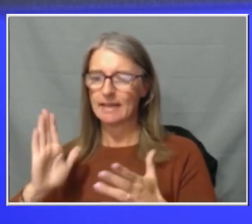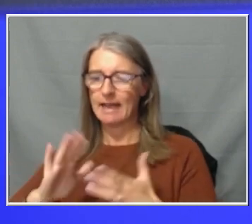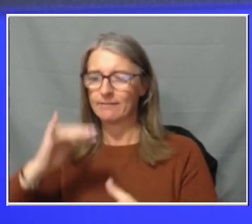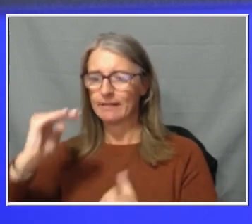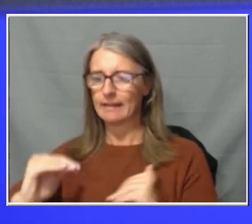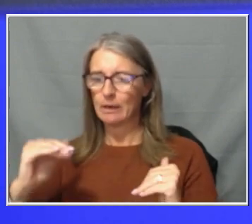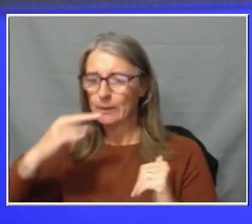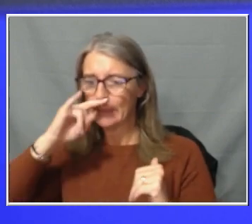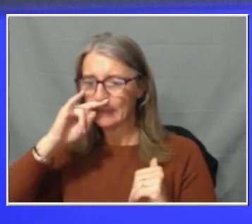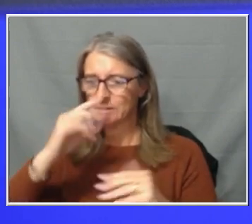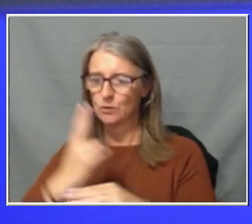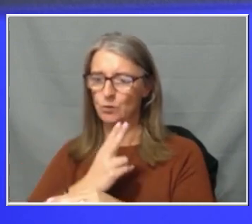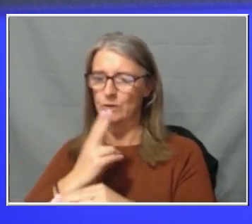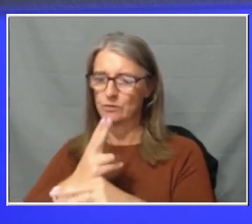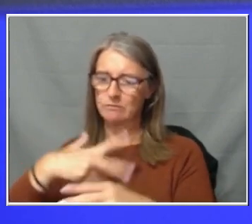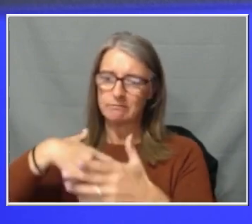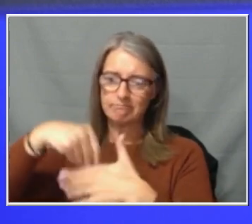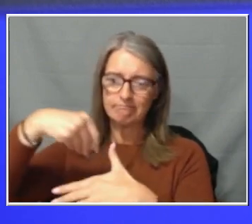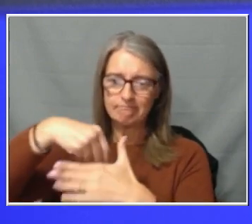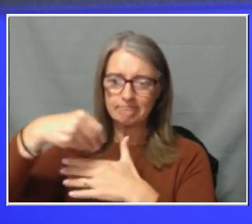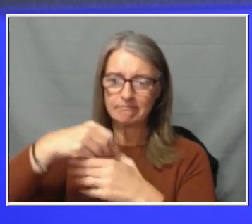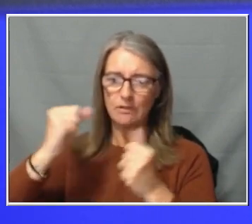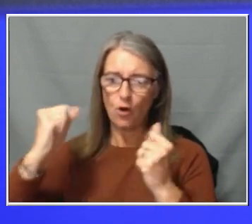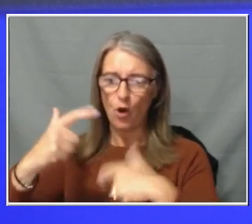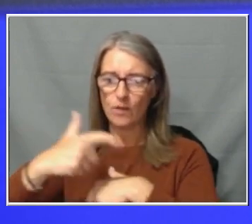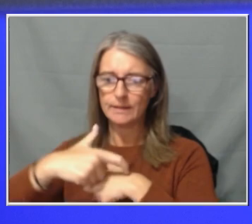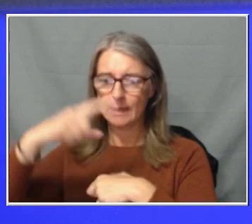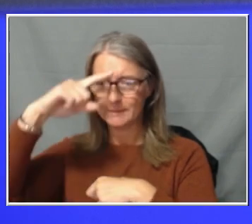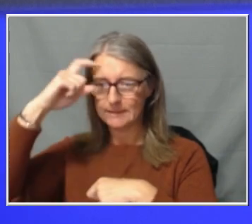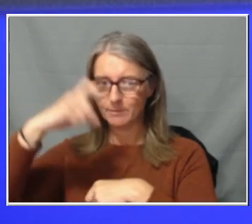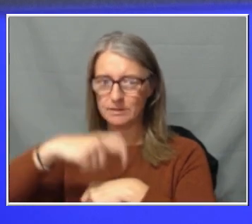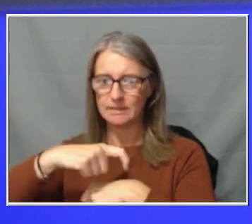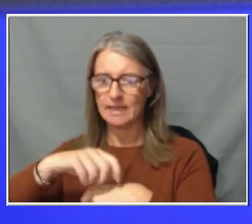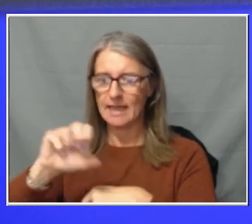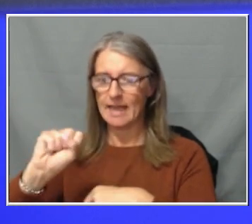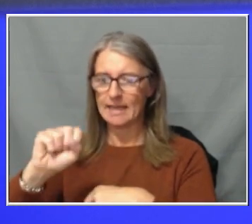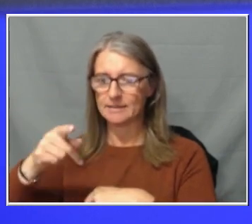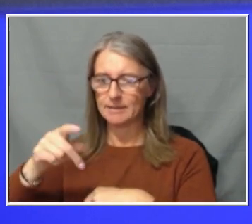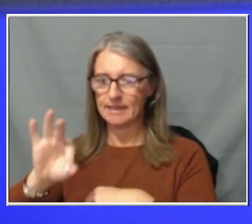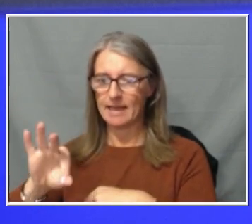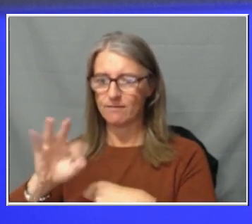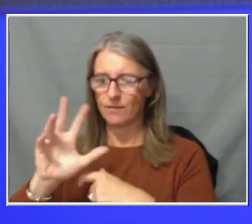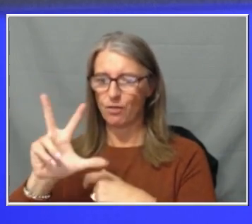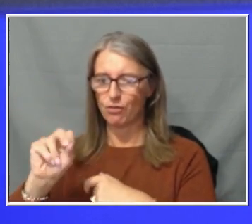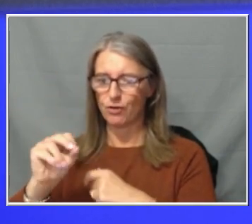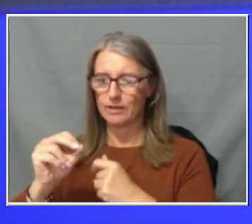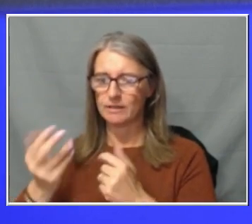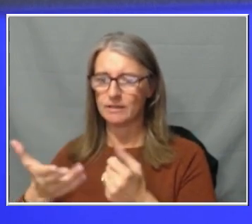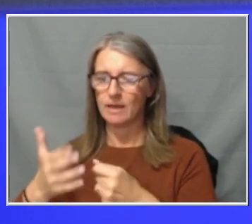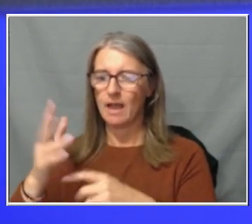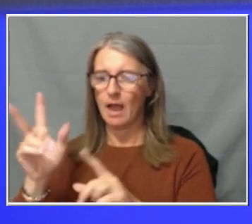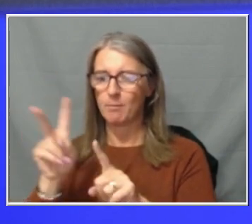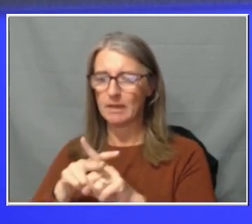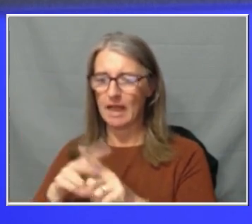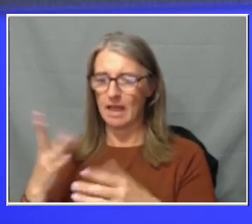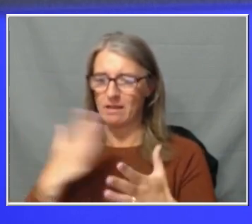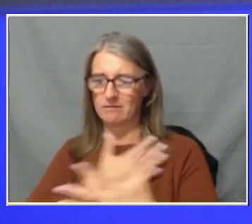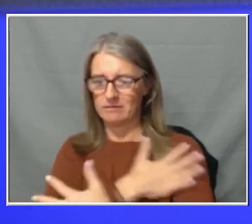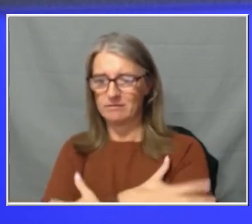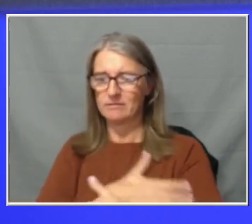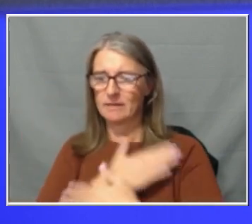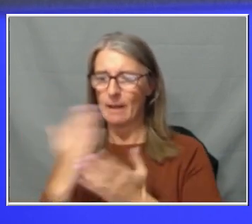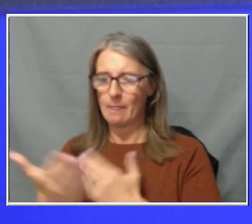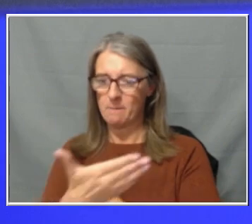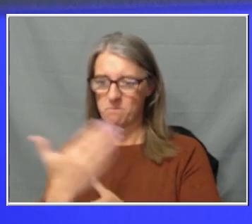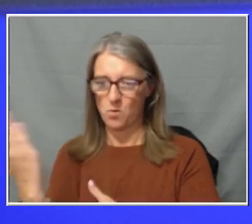so we are outside all the time in the summer. And it's SPF 30 or greater, applied in the morning, which we've all been pretty good at for a